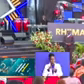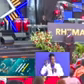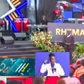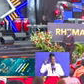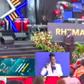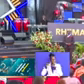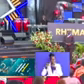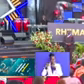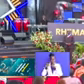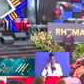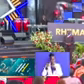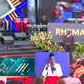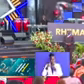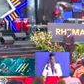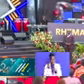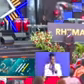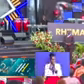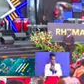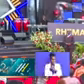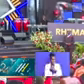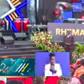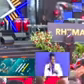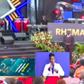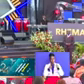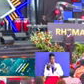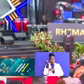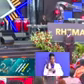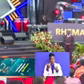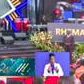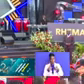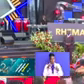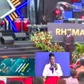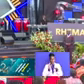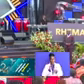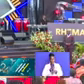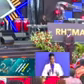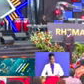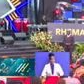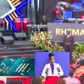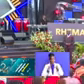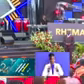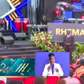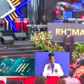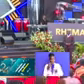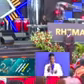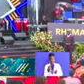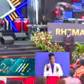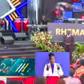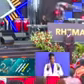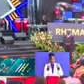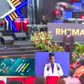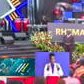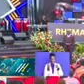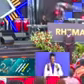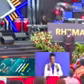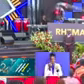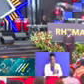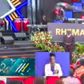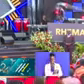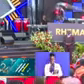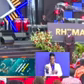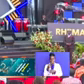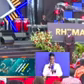limit the assignment that God has in our life so every nation